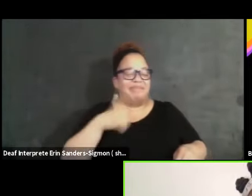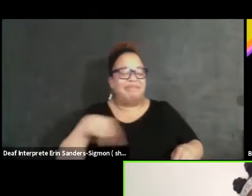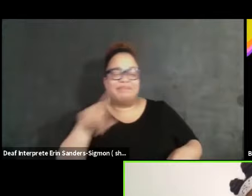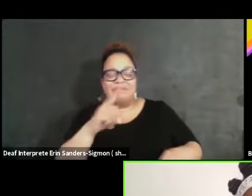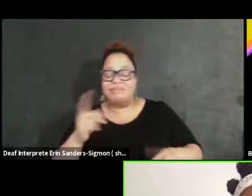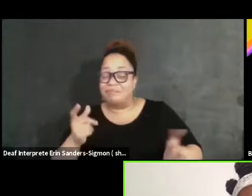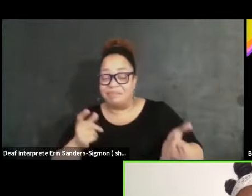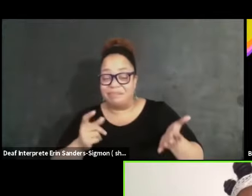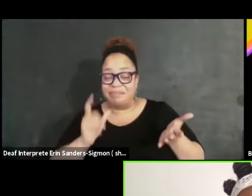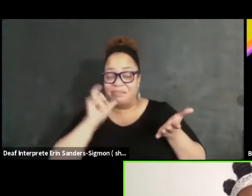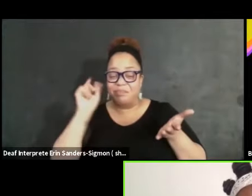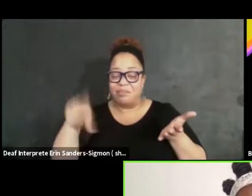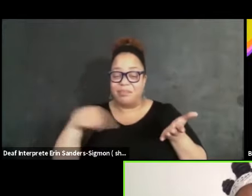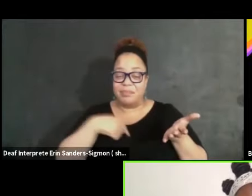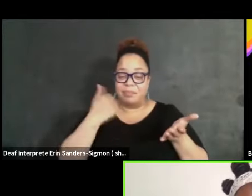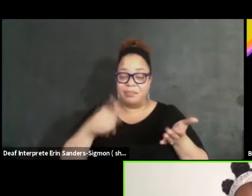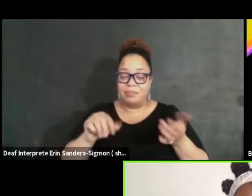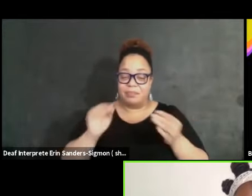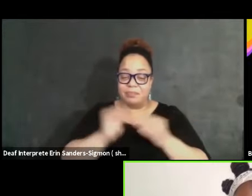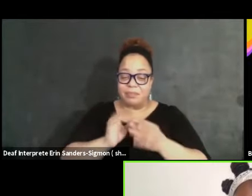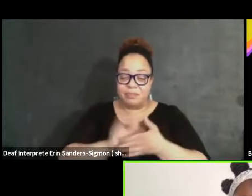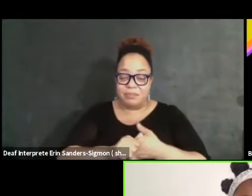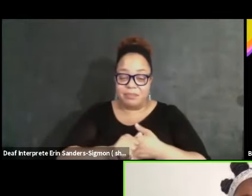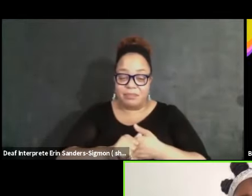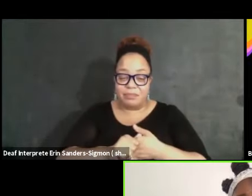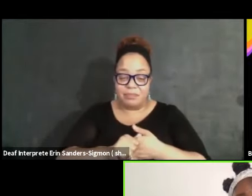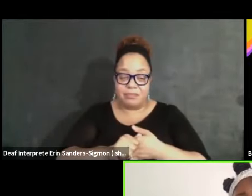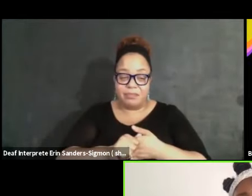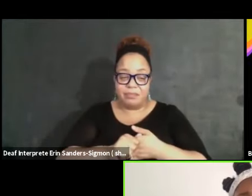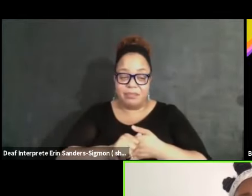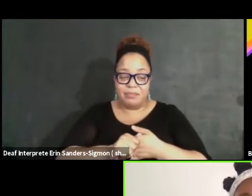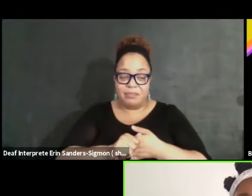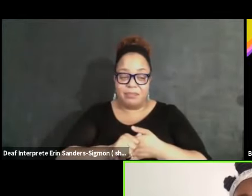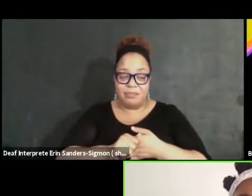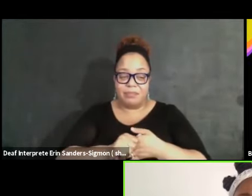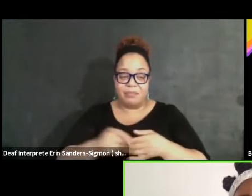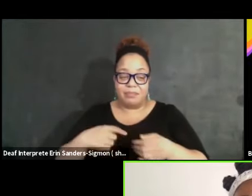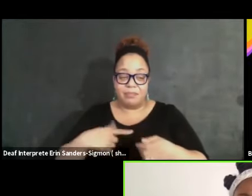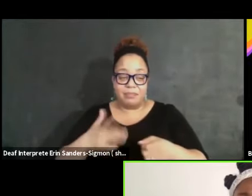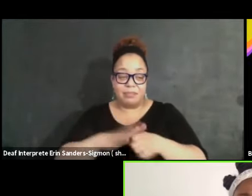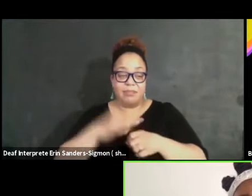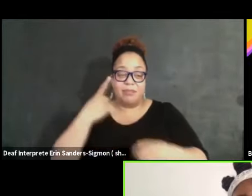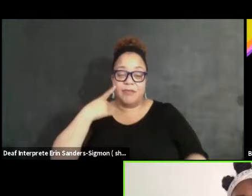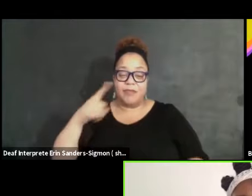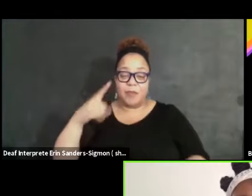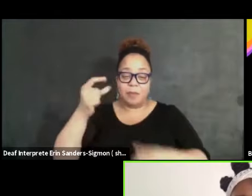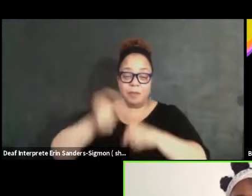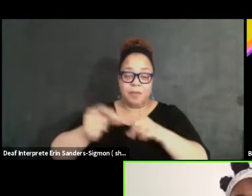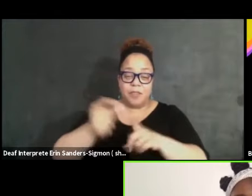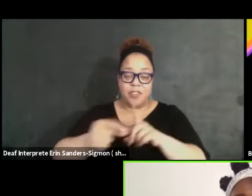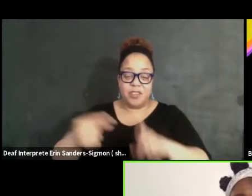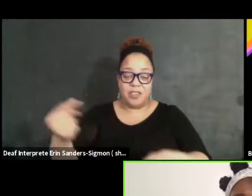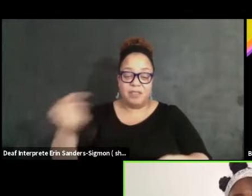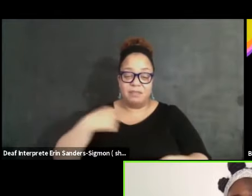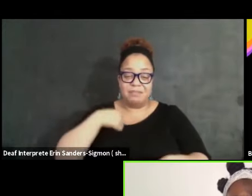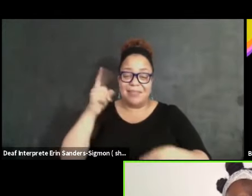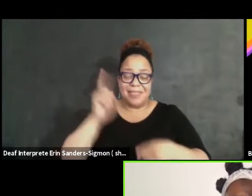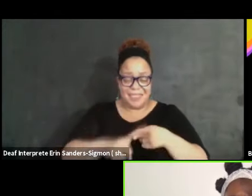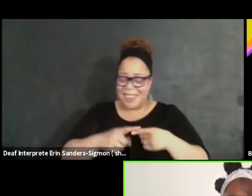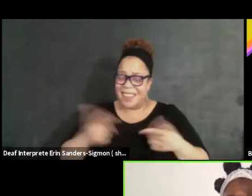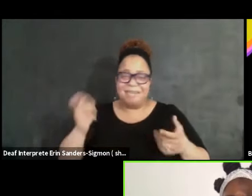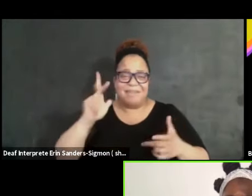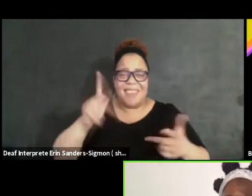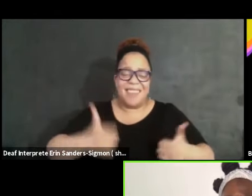but that won't do a bullet. I can't bring you back to life. I can only forgive myself.